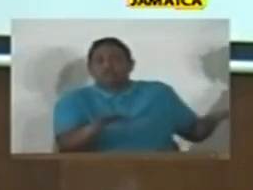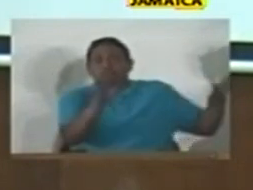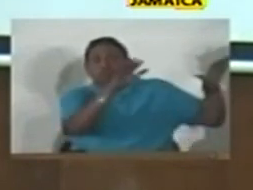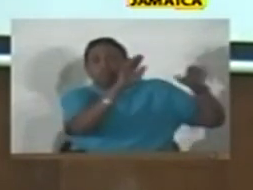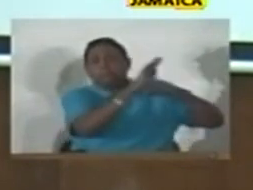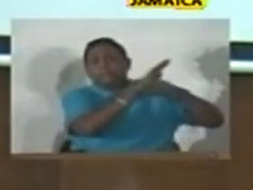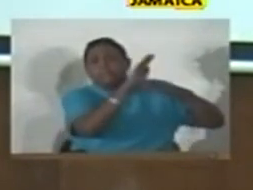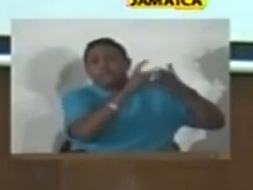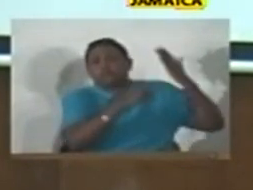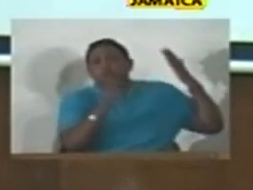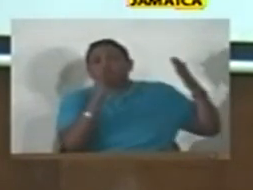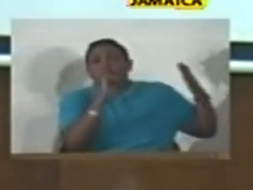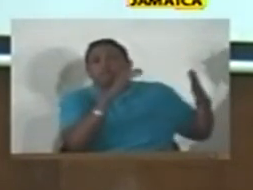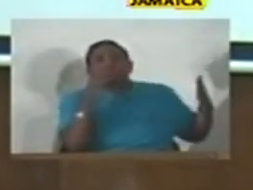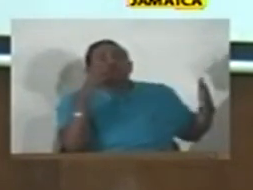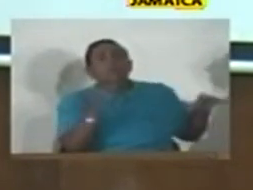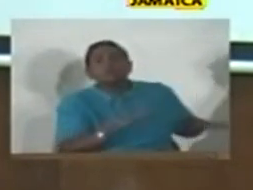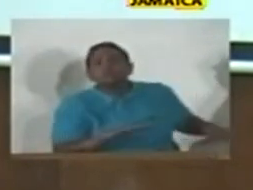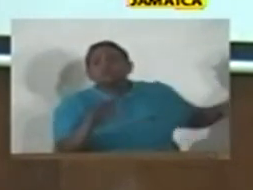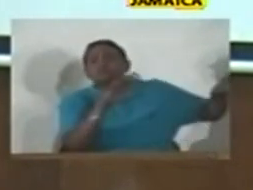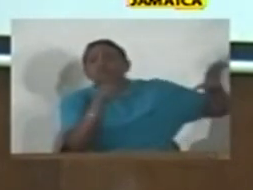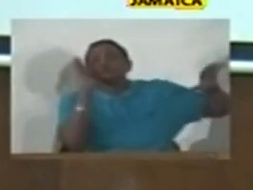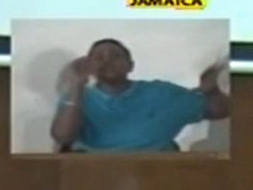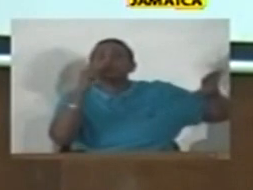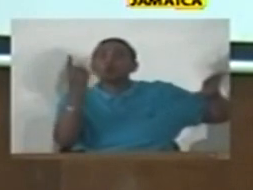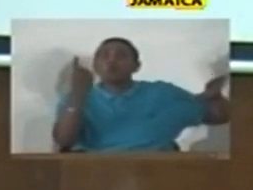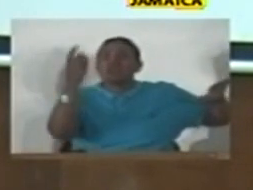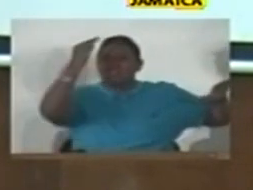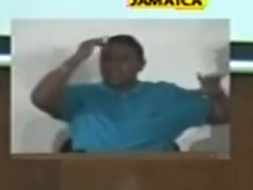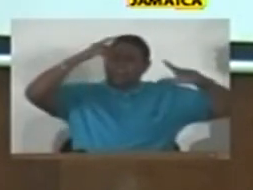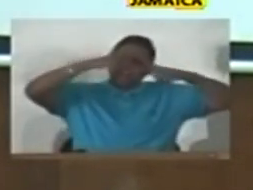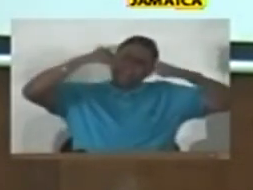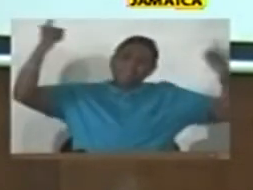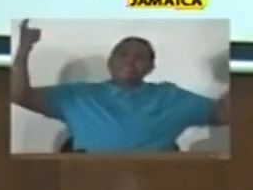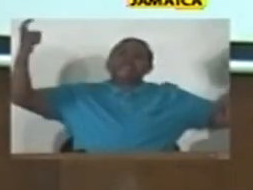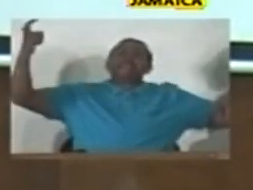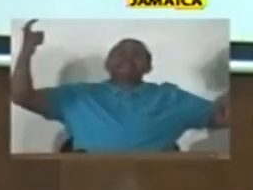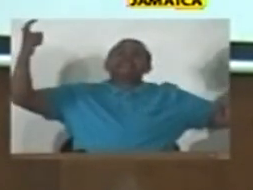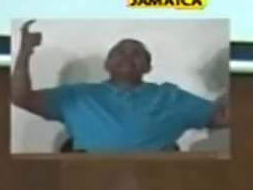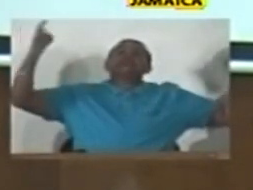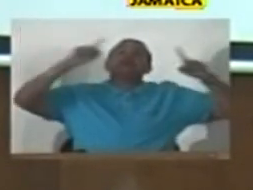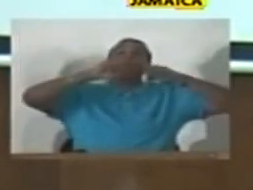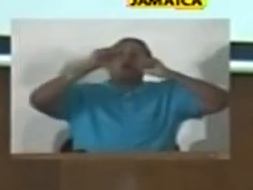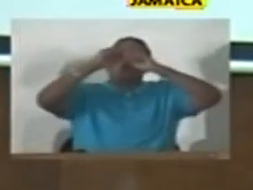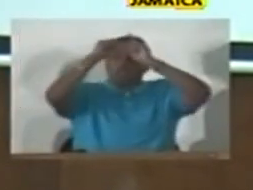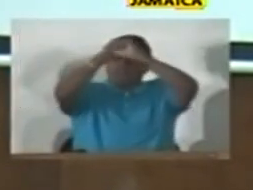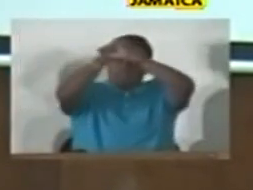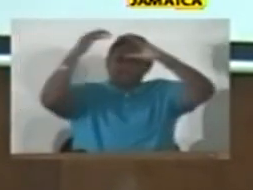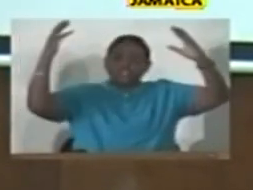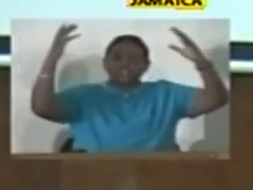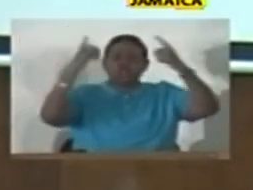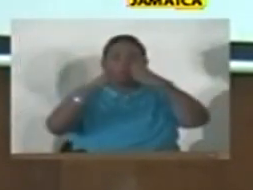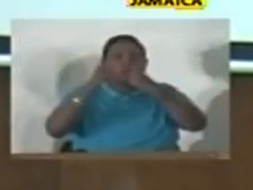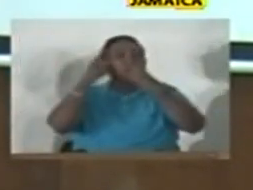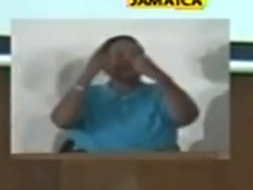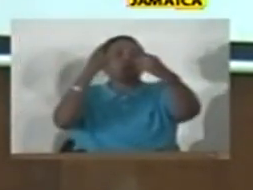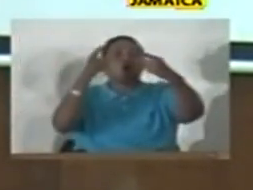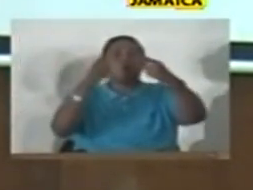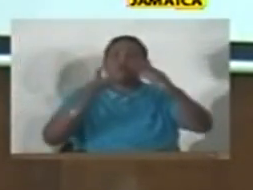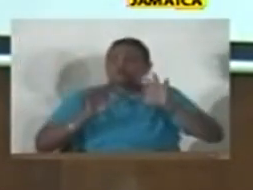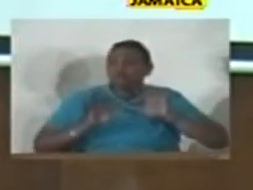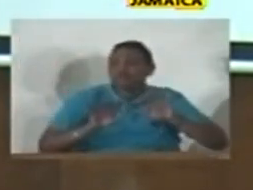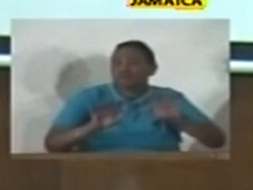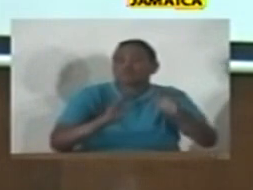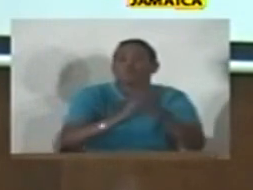industry. We do not only have to think big, but with vision and purpose driven by